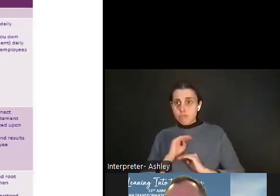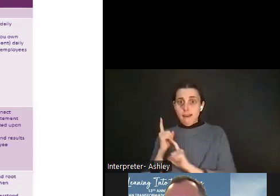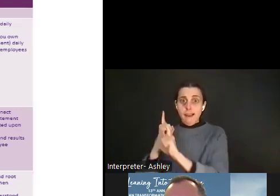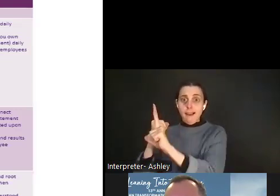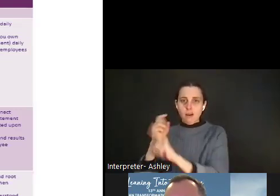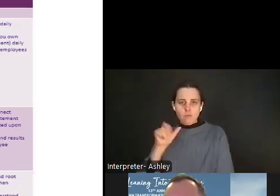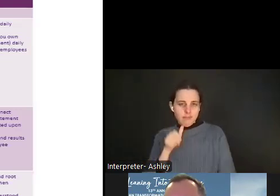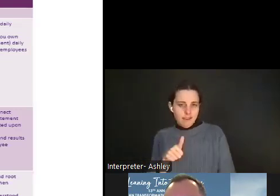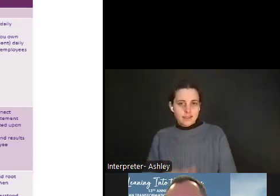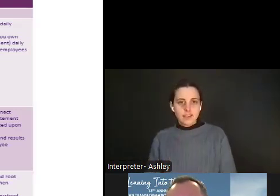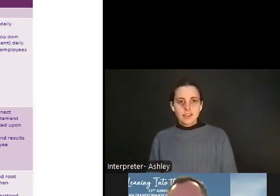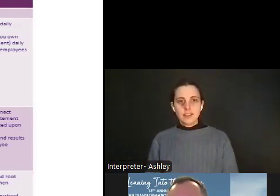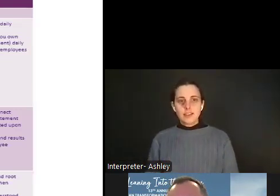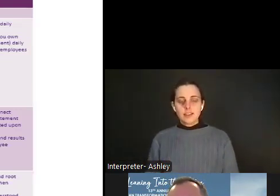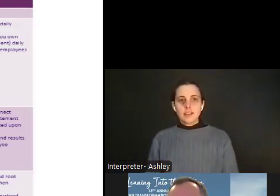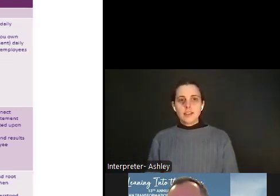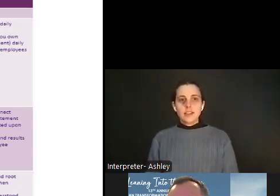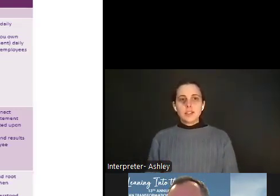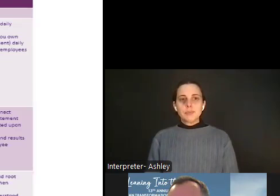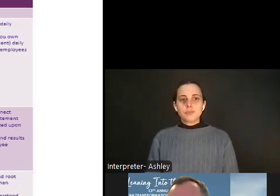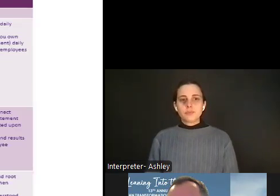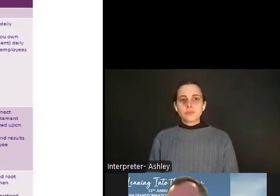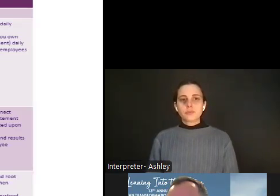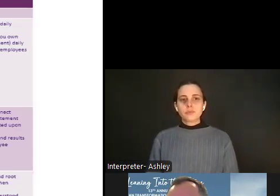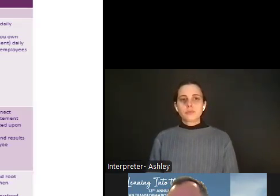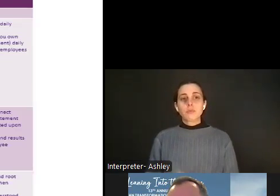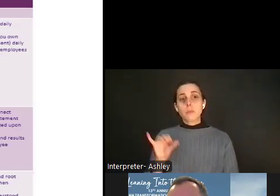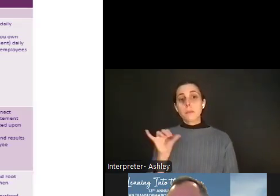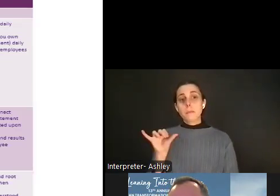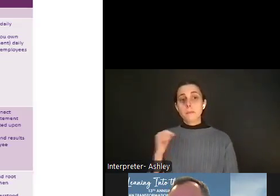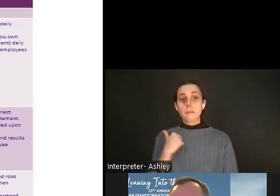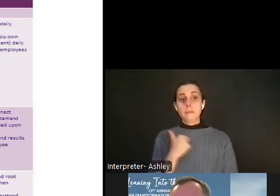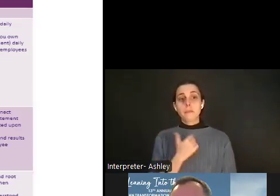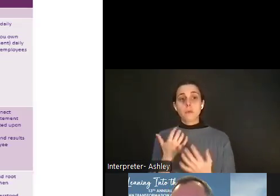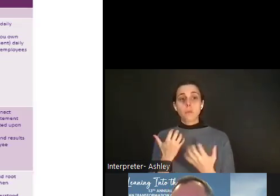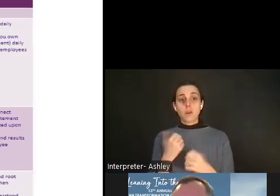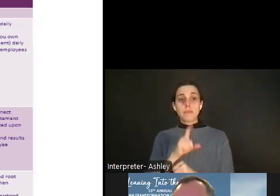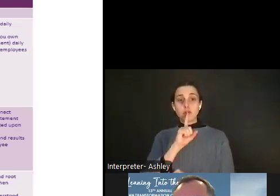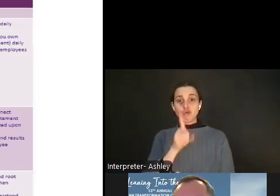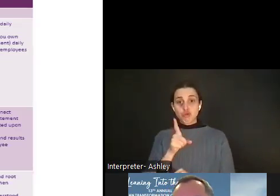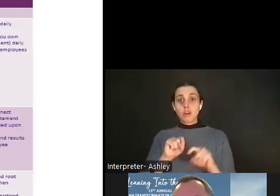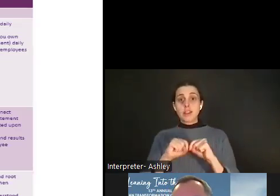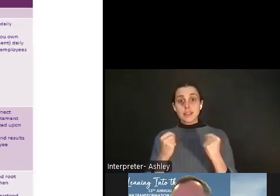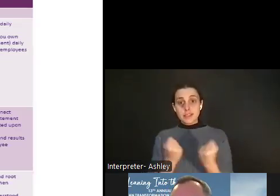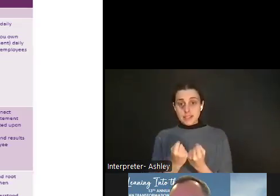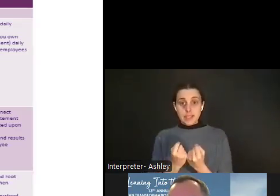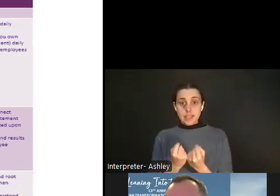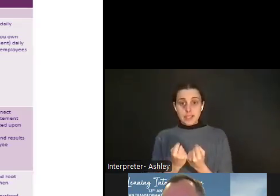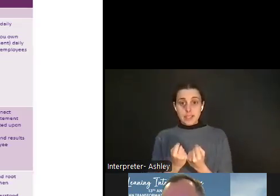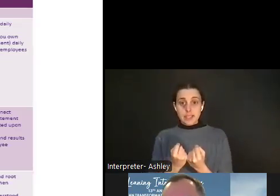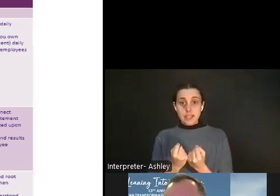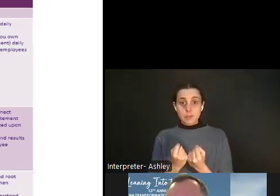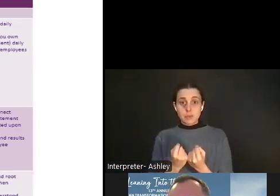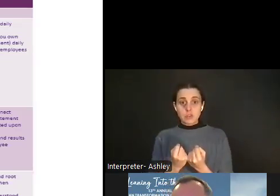one is really to make sure that our teams are delivering what the voice of the customer is